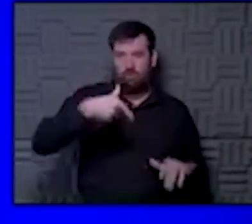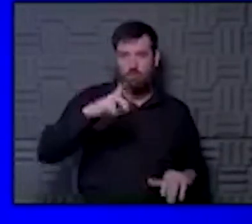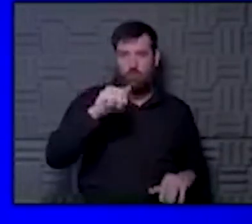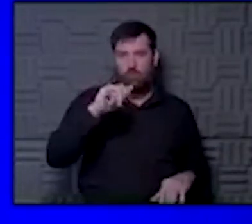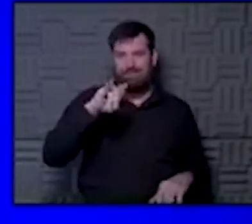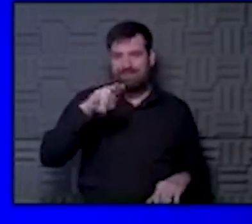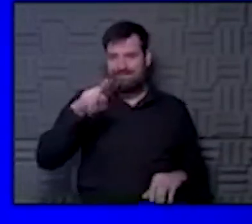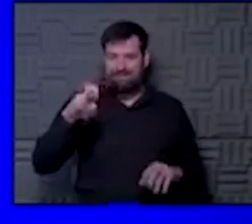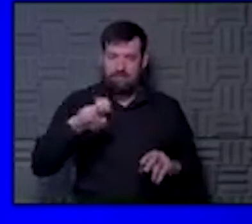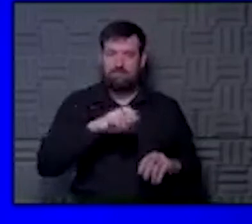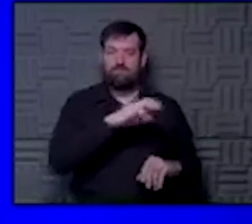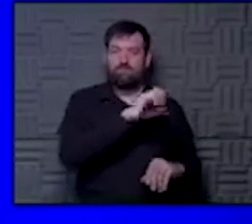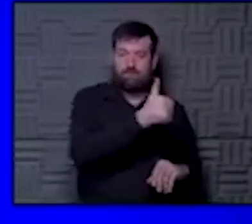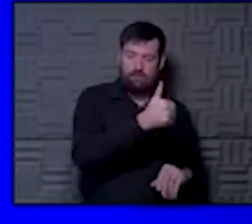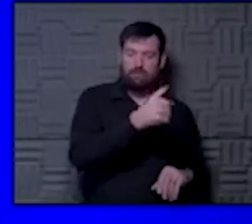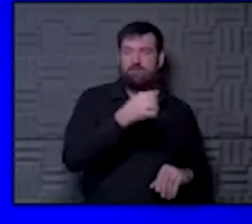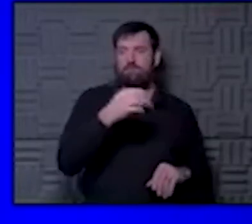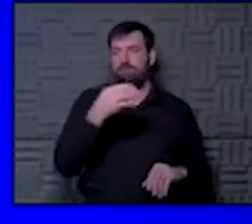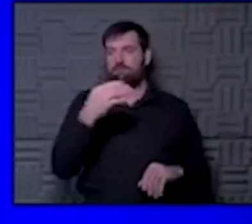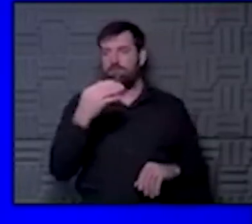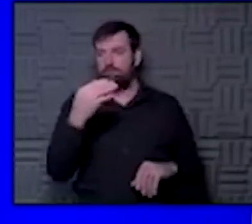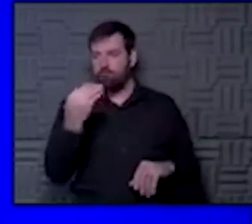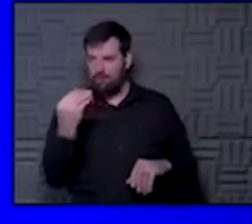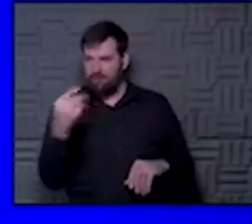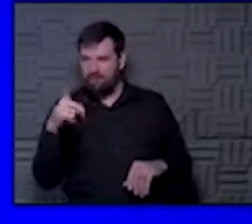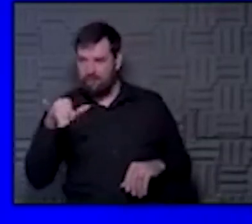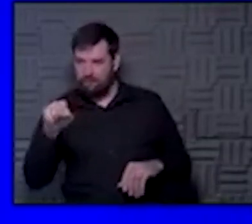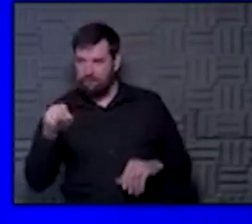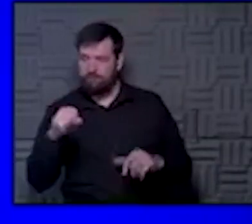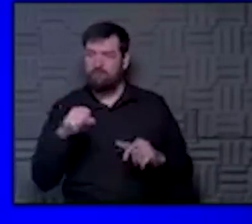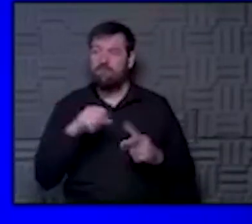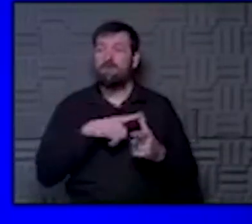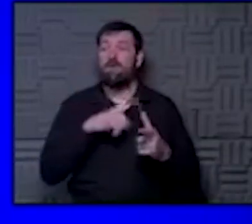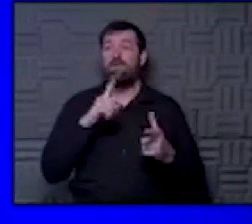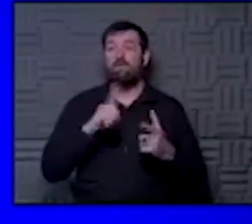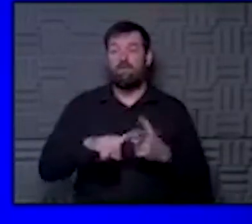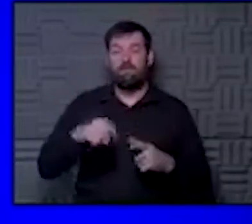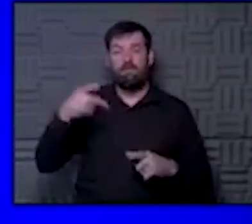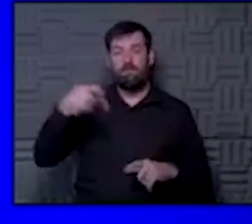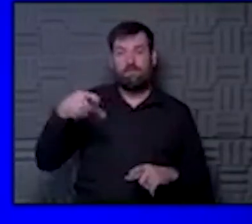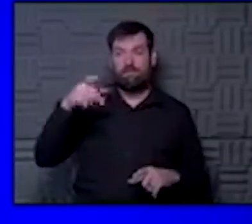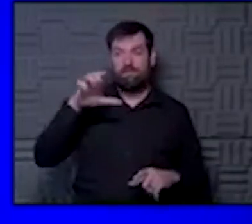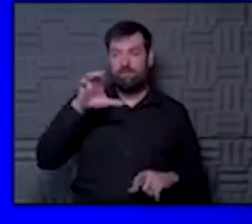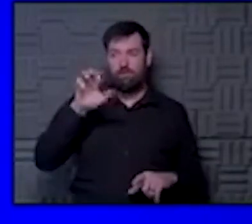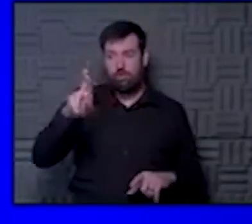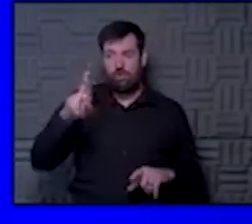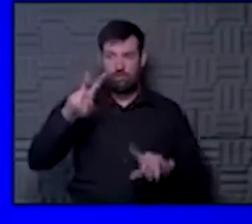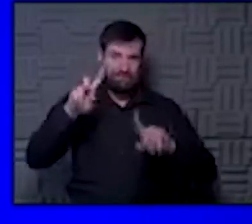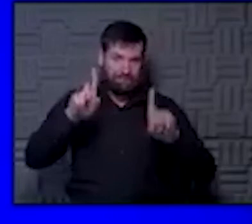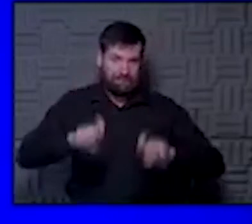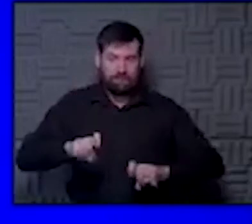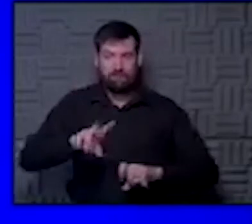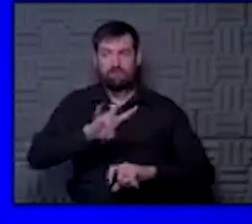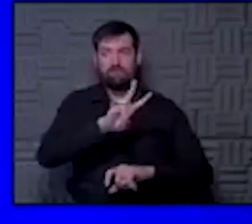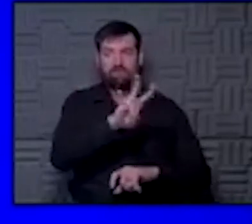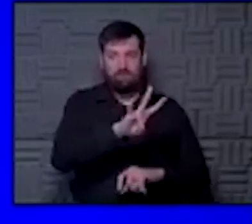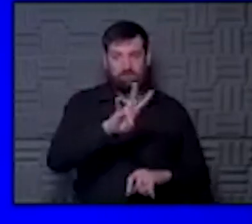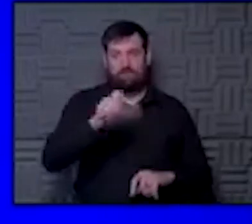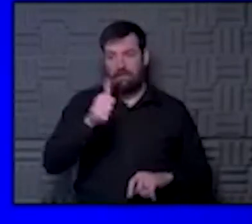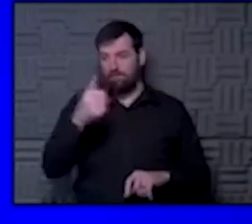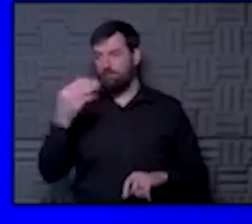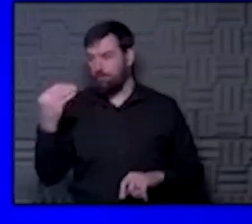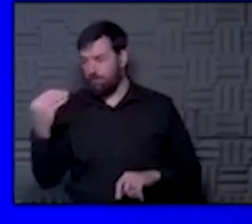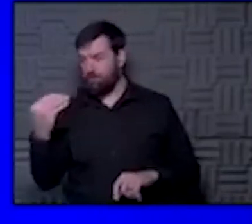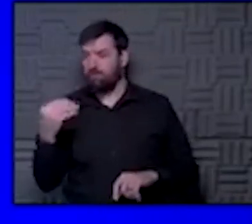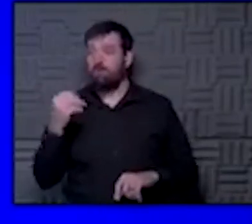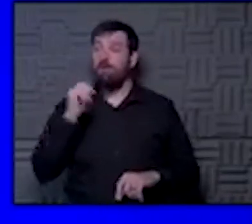or 10 days or 14 days, going through quarantine and getting a PCR test at 7 days, 10 days, or 14 days,